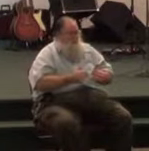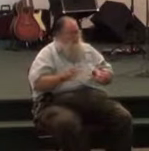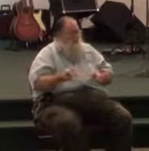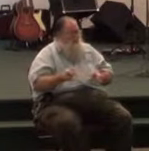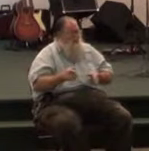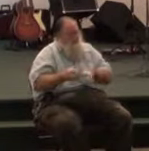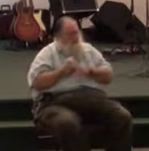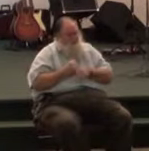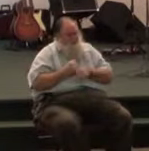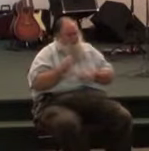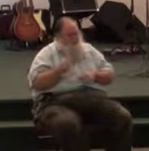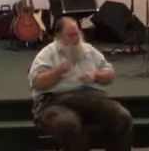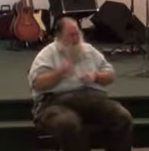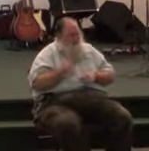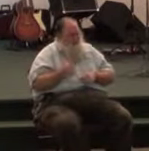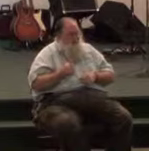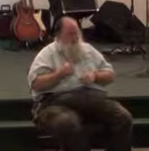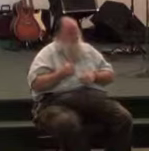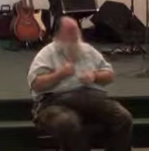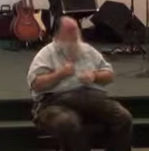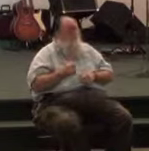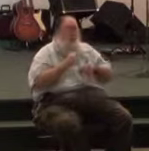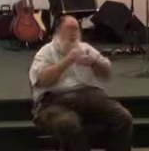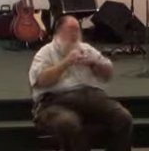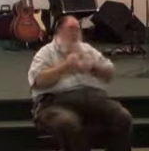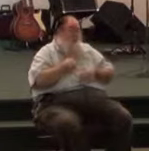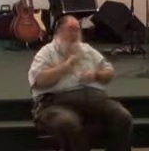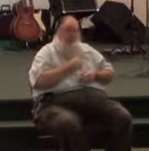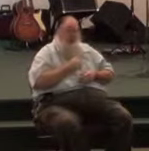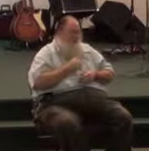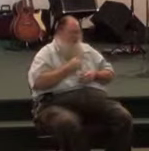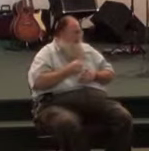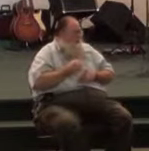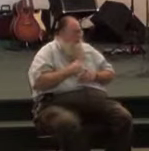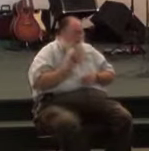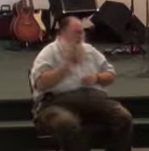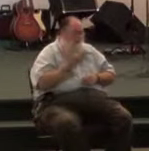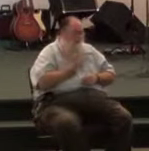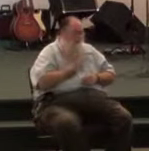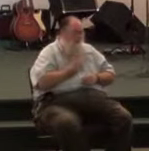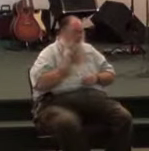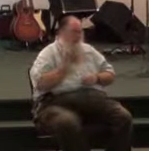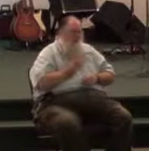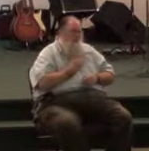Brothers and sisters, help me not to persecute our own, our family.